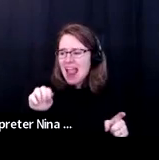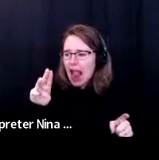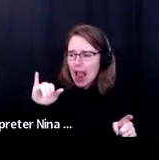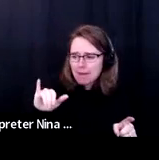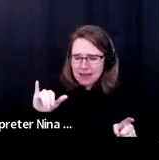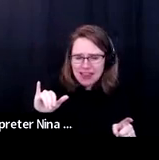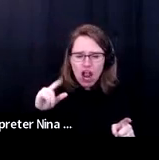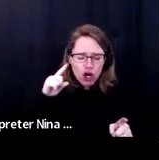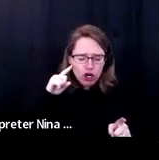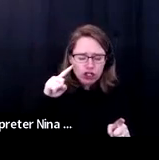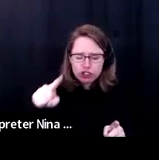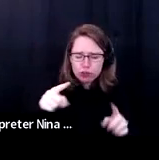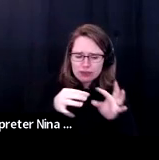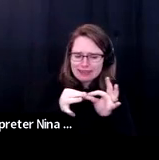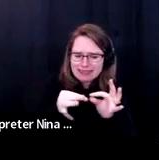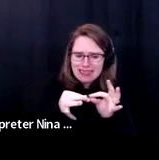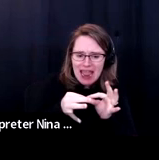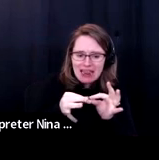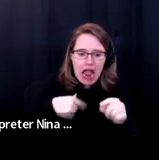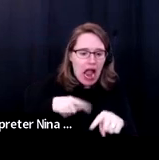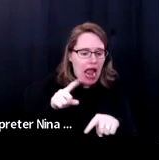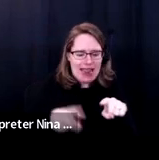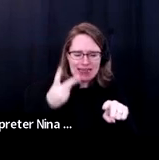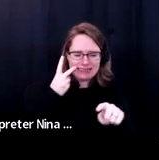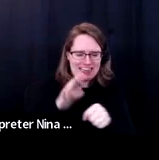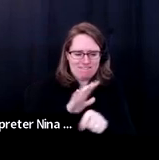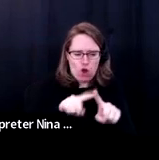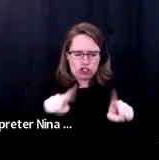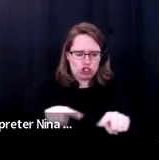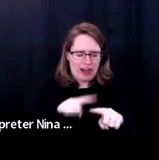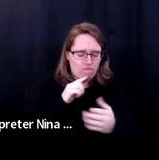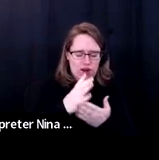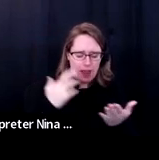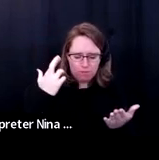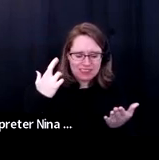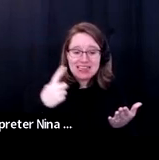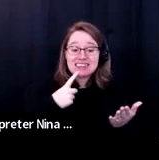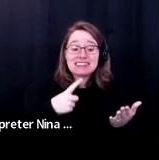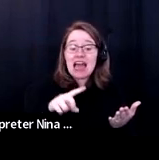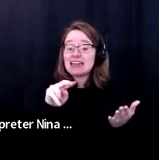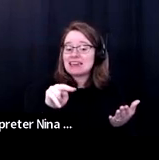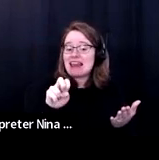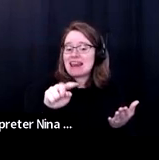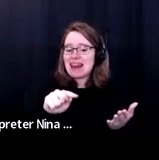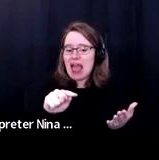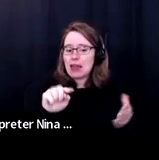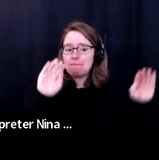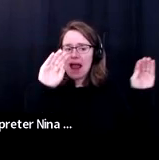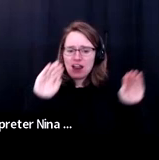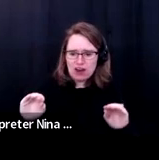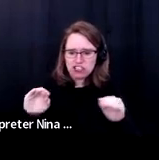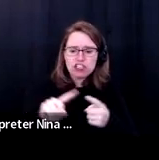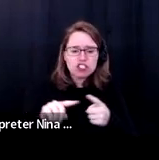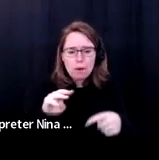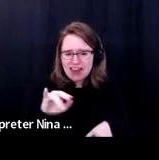you read one that was, I can't see the full screen for some reason, but that was like net migration into Minnesota. And